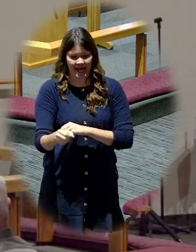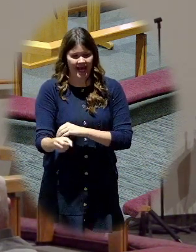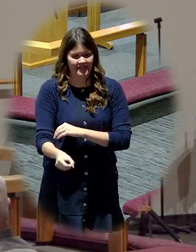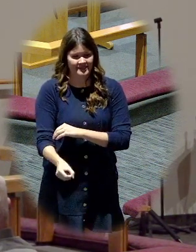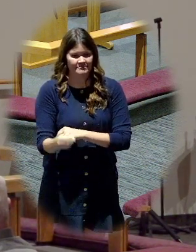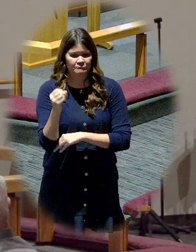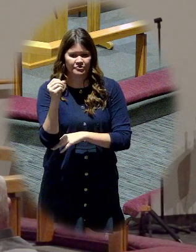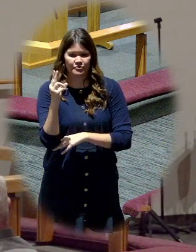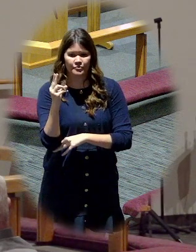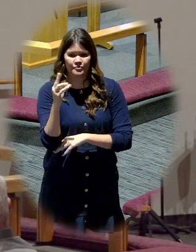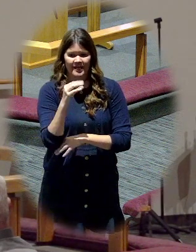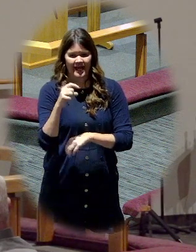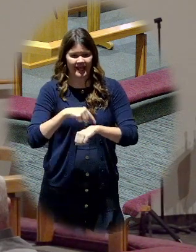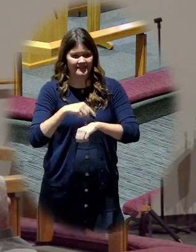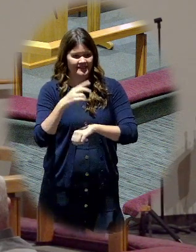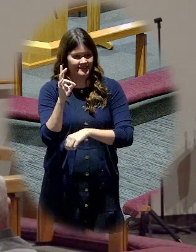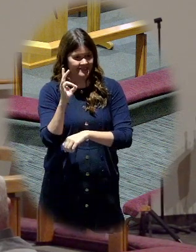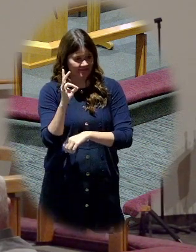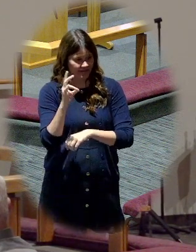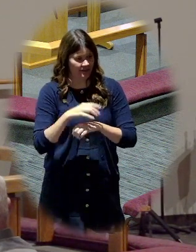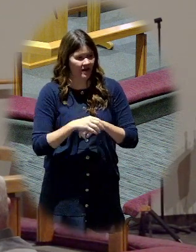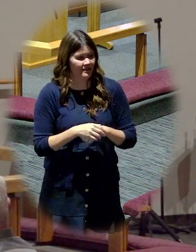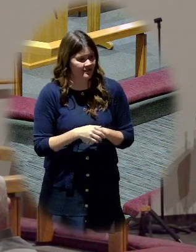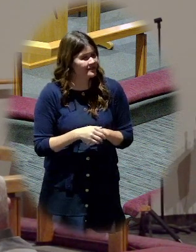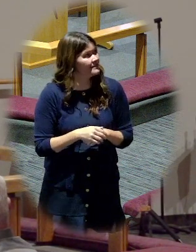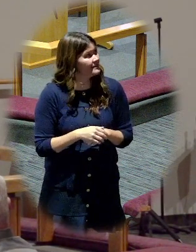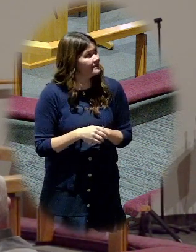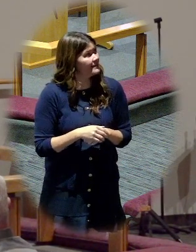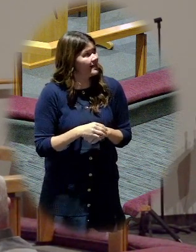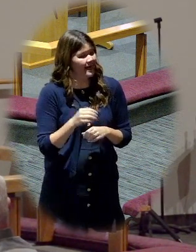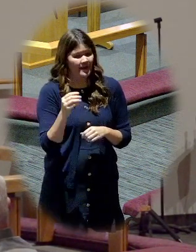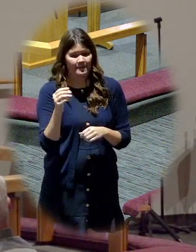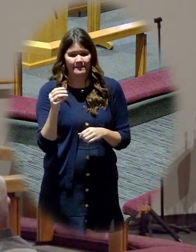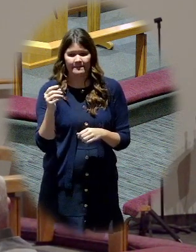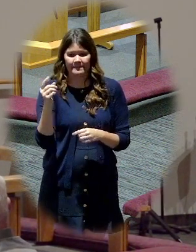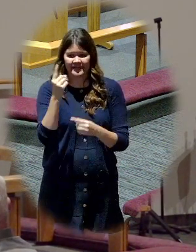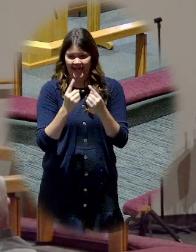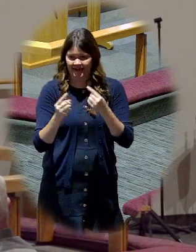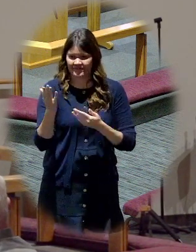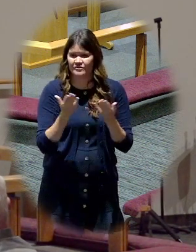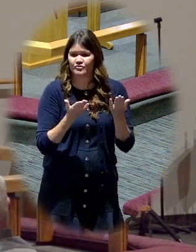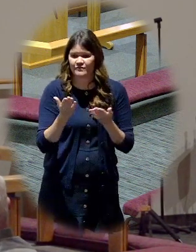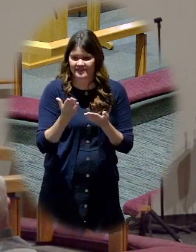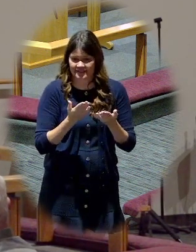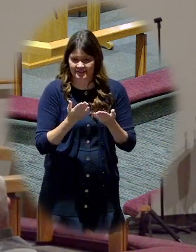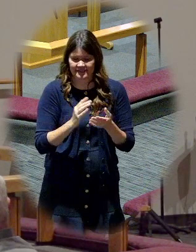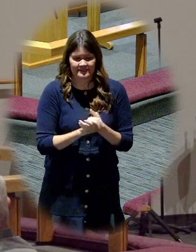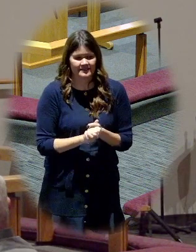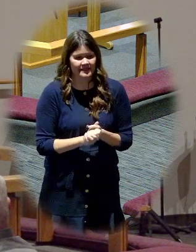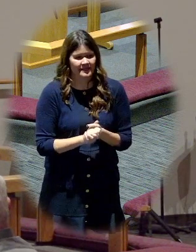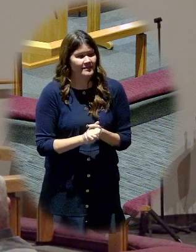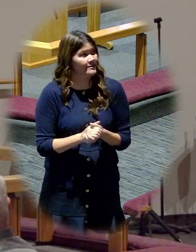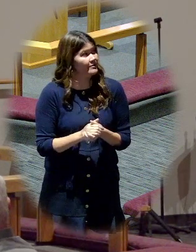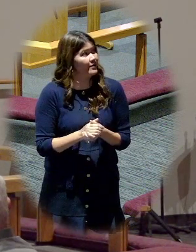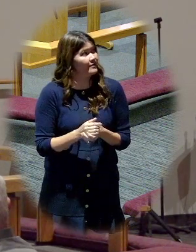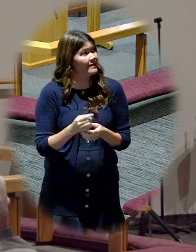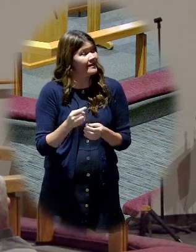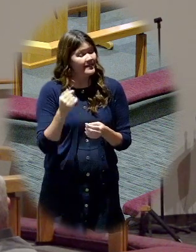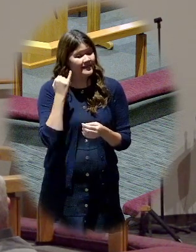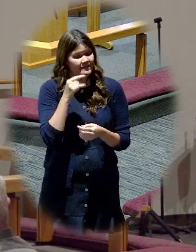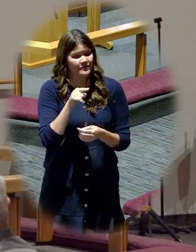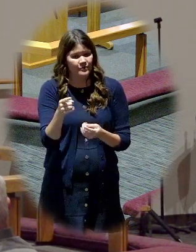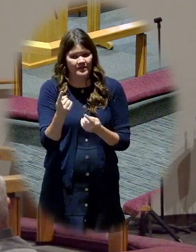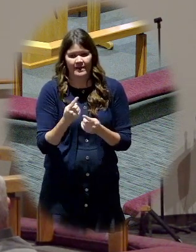7 o'clock service, of course, will be preceded by soup supper and fixings of